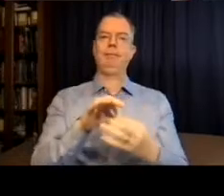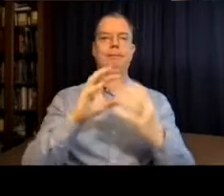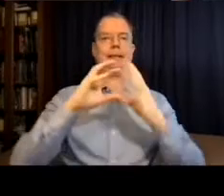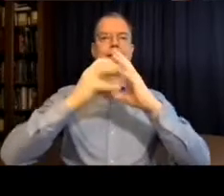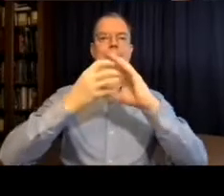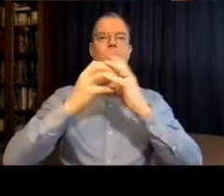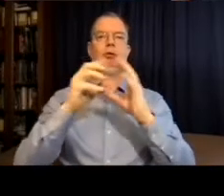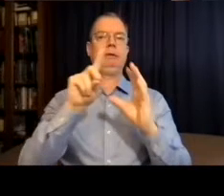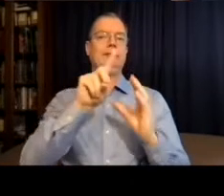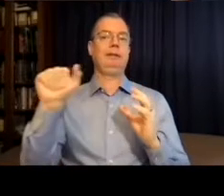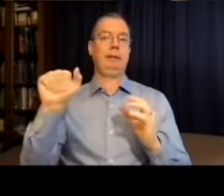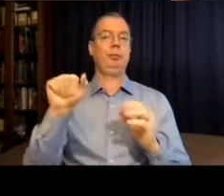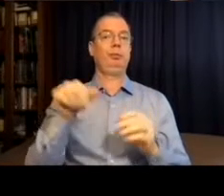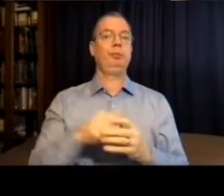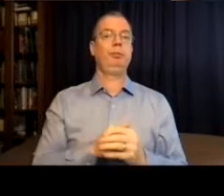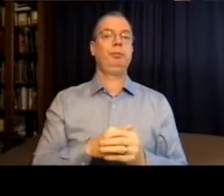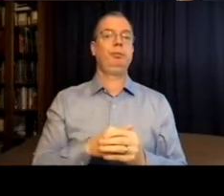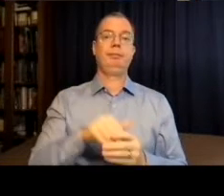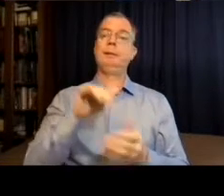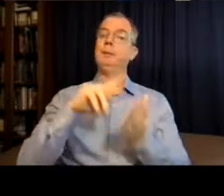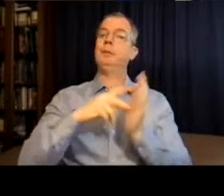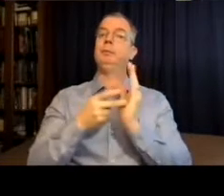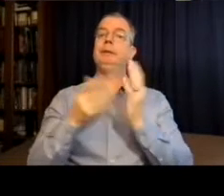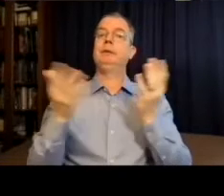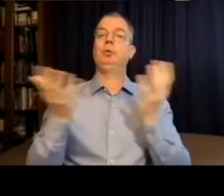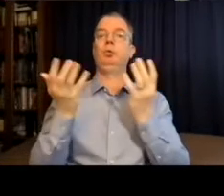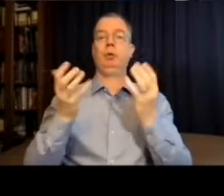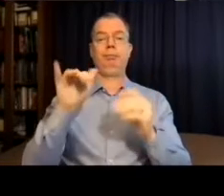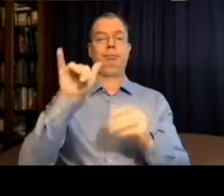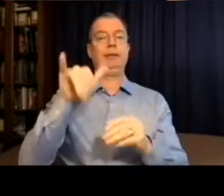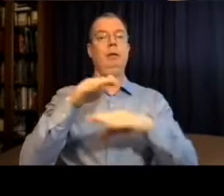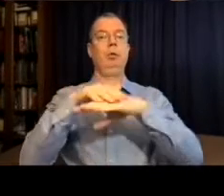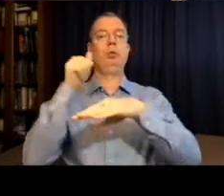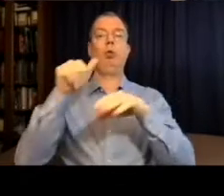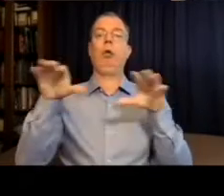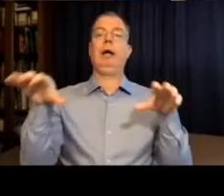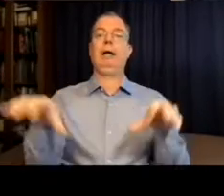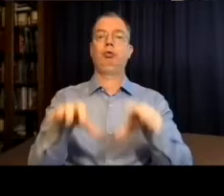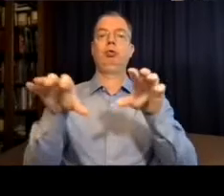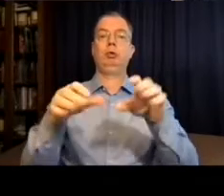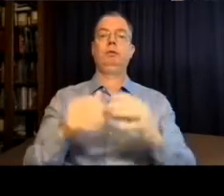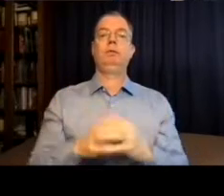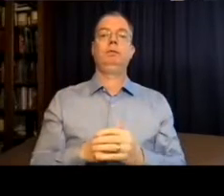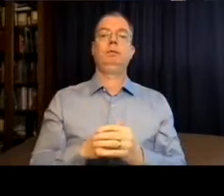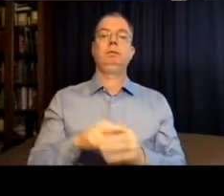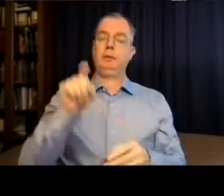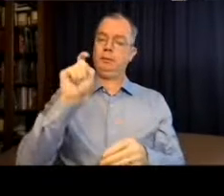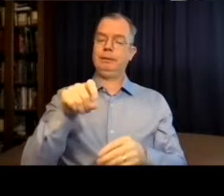We recognize there is a severe lack of equity in these statistics when it comes to intersectionality among these people.